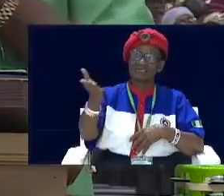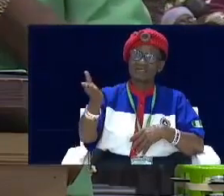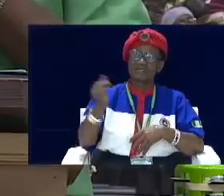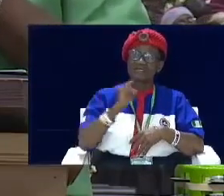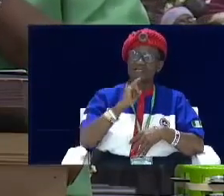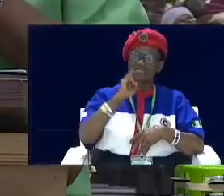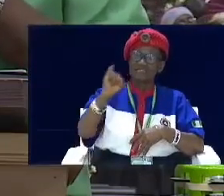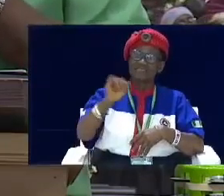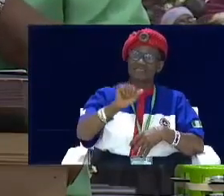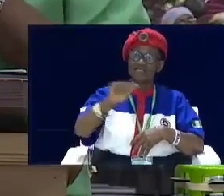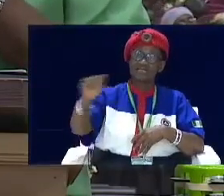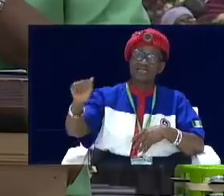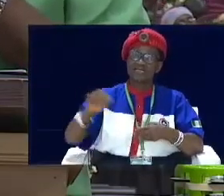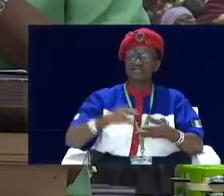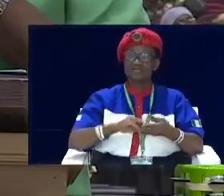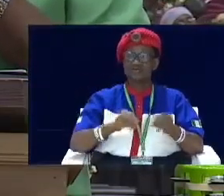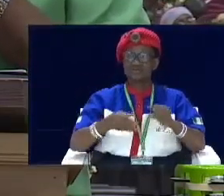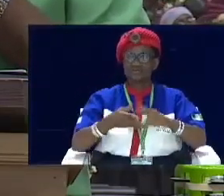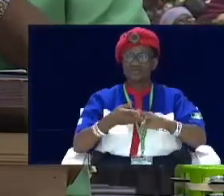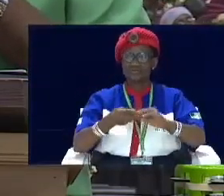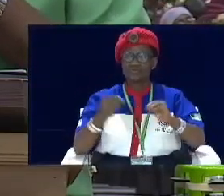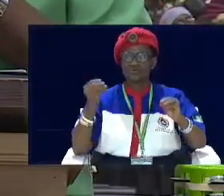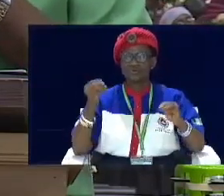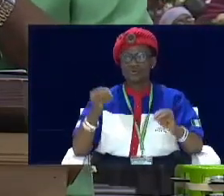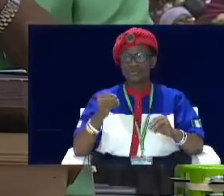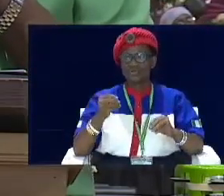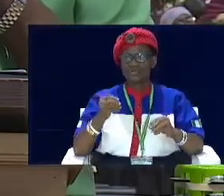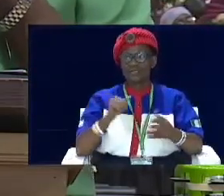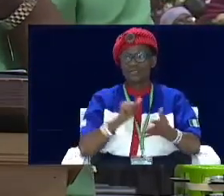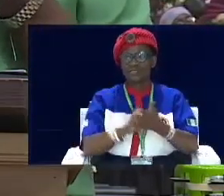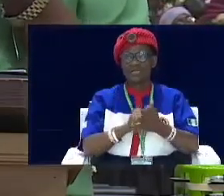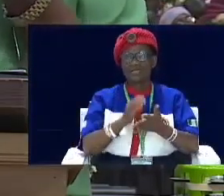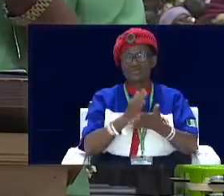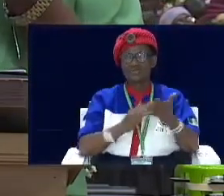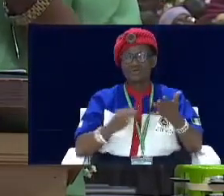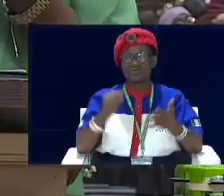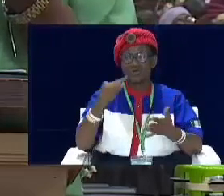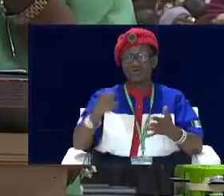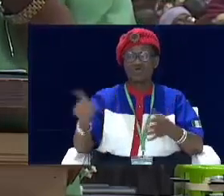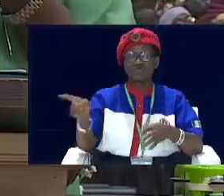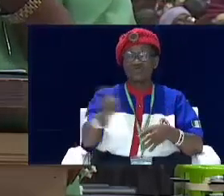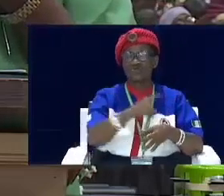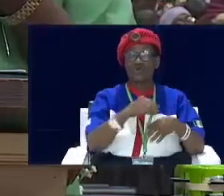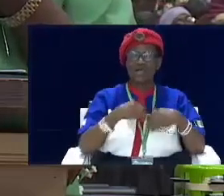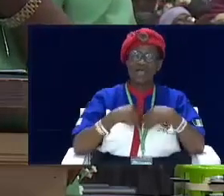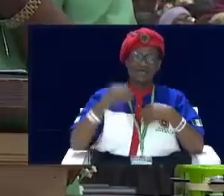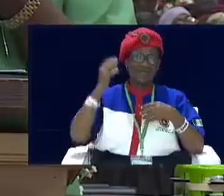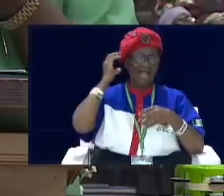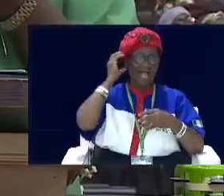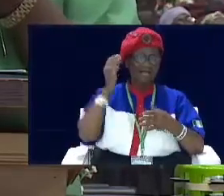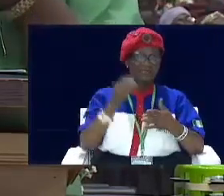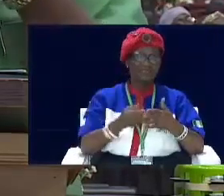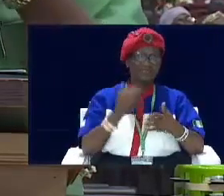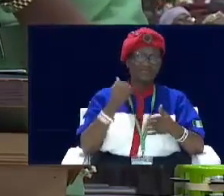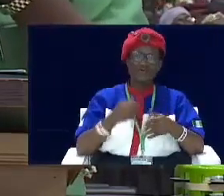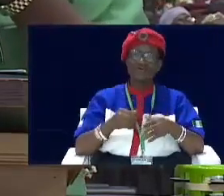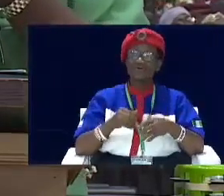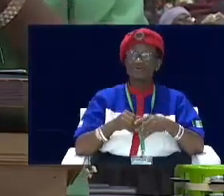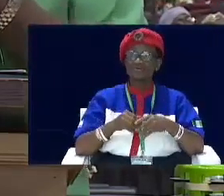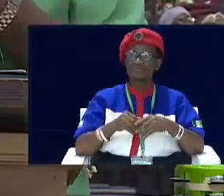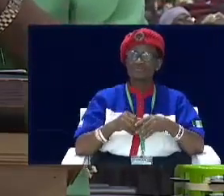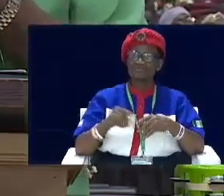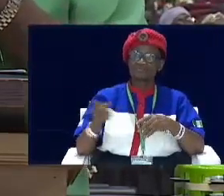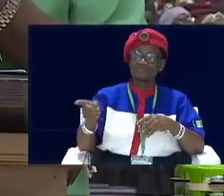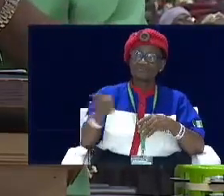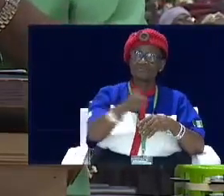There's a story. Itan kan wa. That some of you have heard before. Iti die ninu yin ti gbori. You know, we're